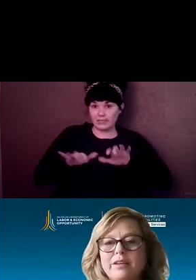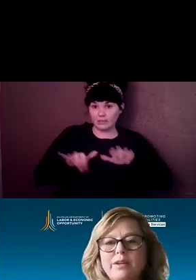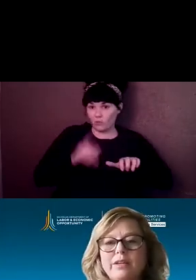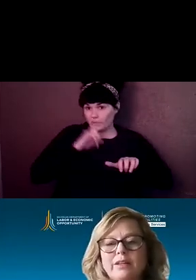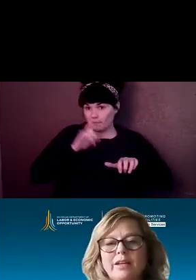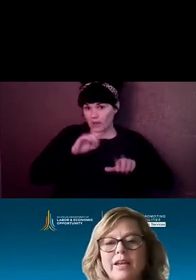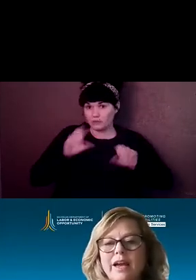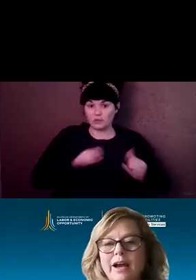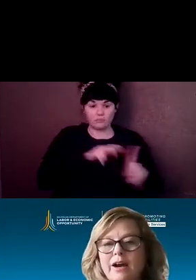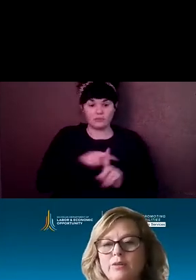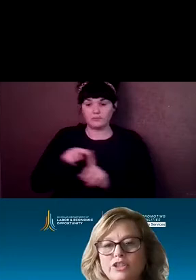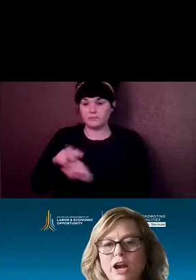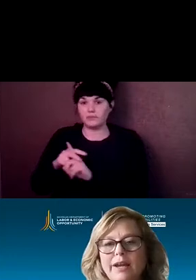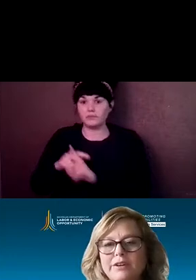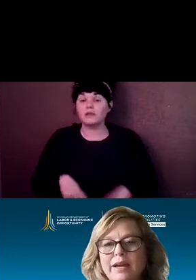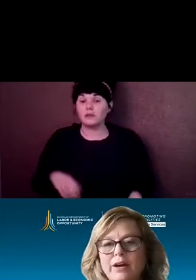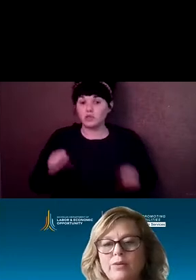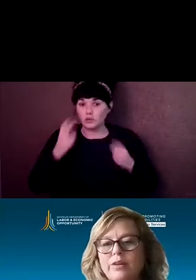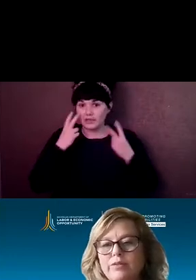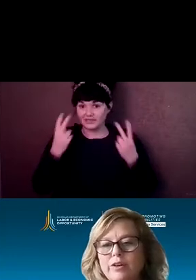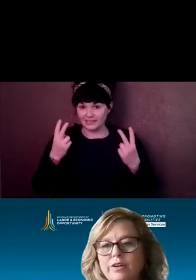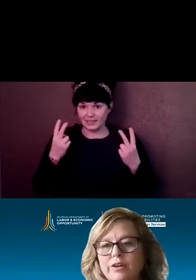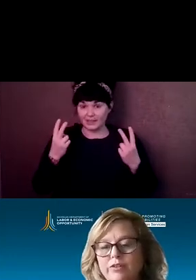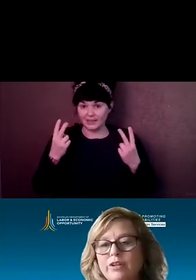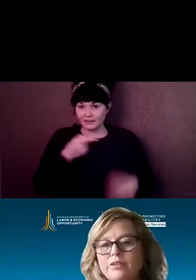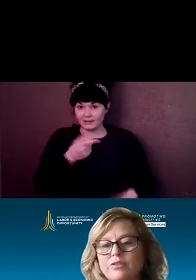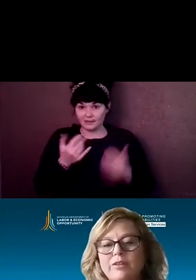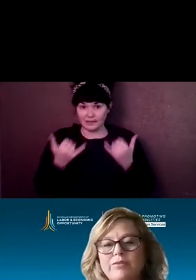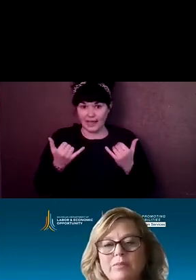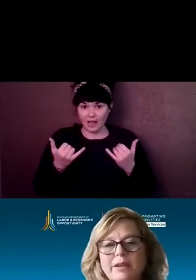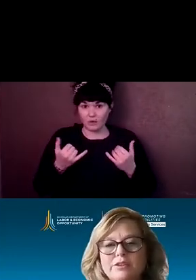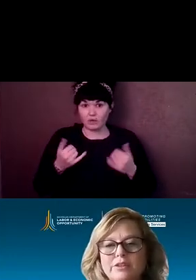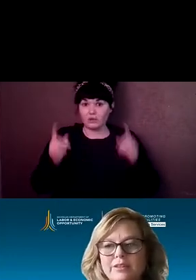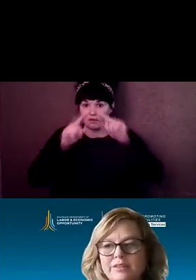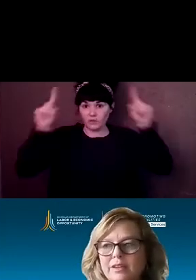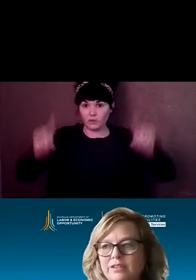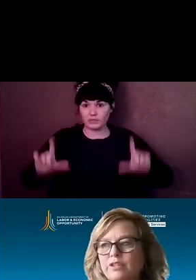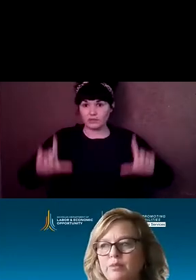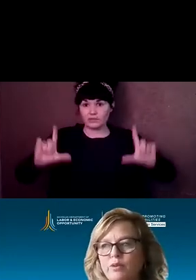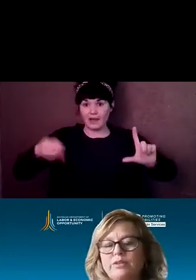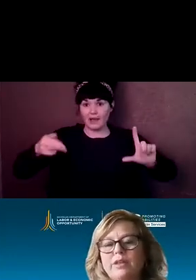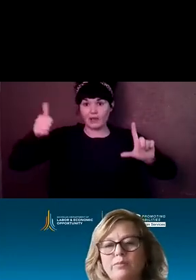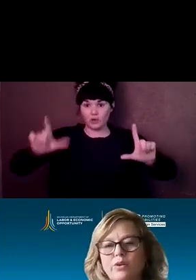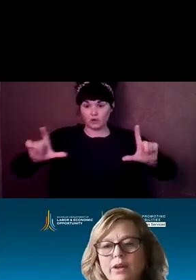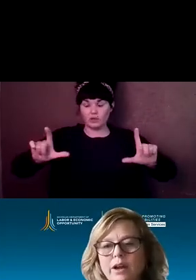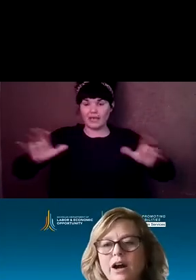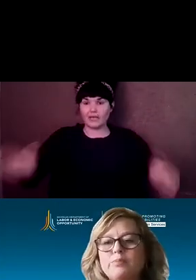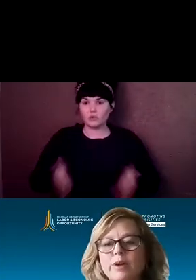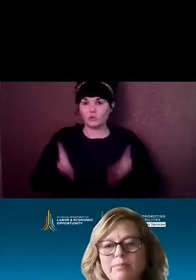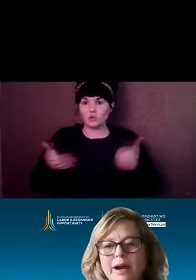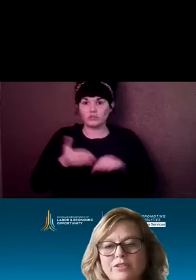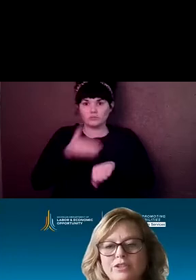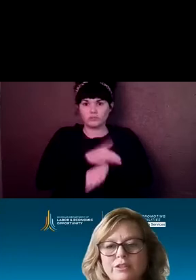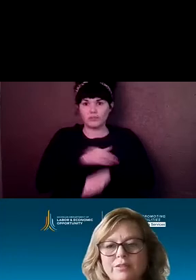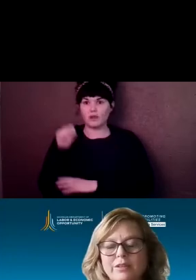see immediately how much higher now the viewing screen of the monitor is, and it just promotes that more